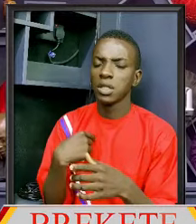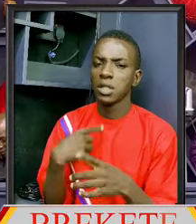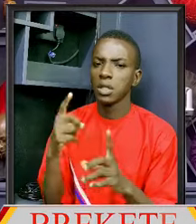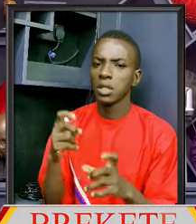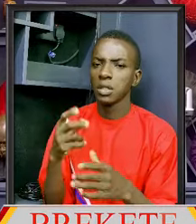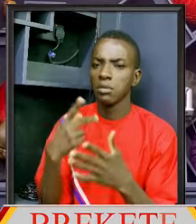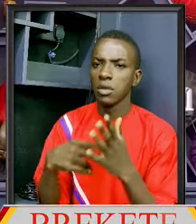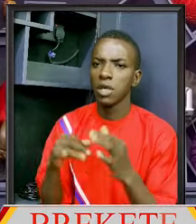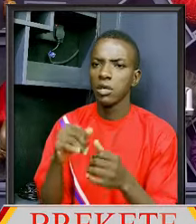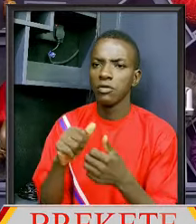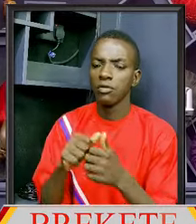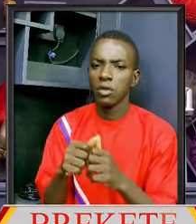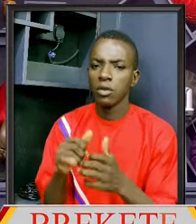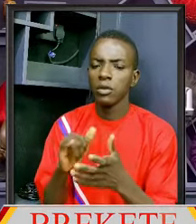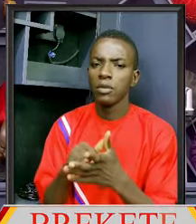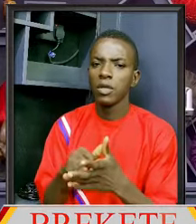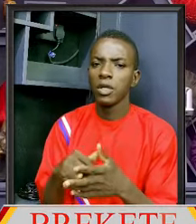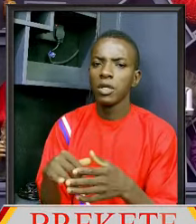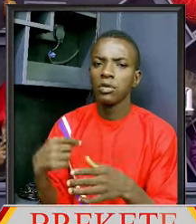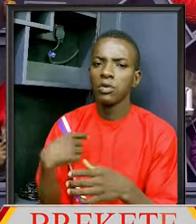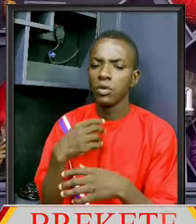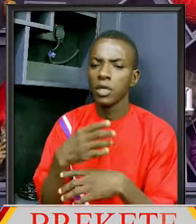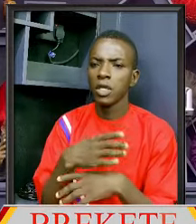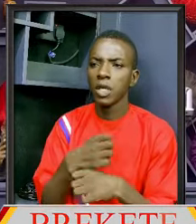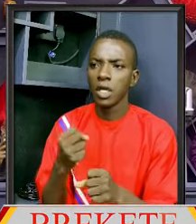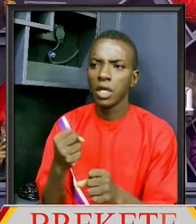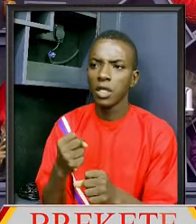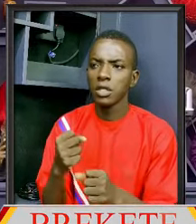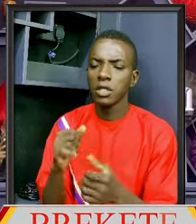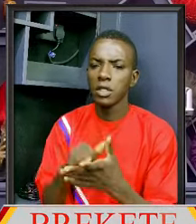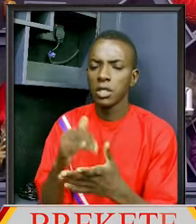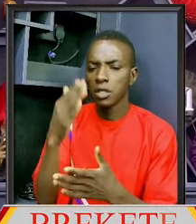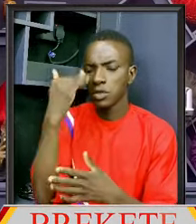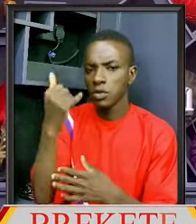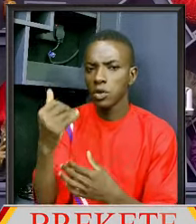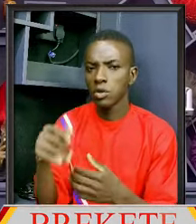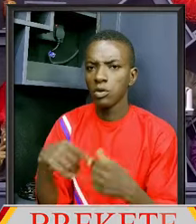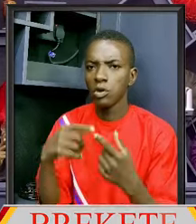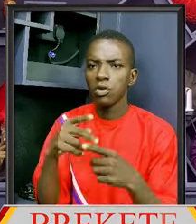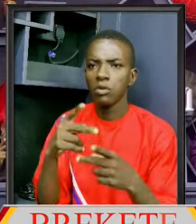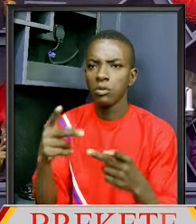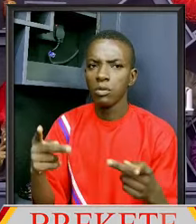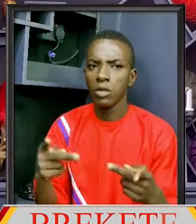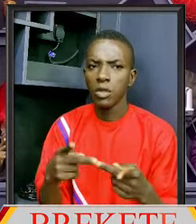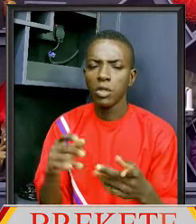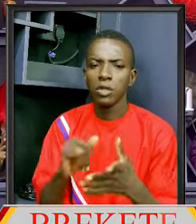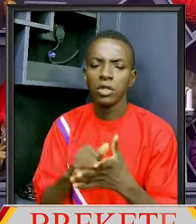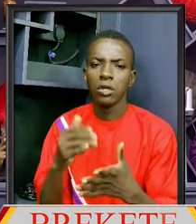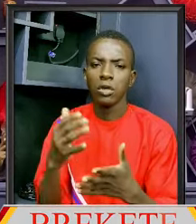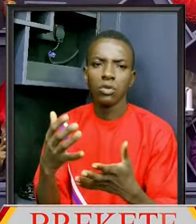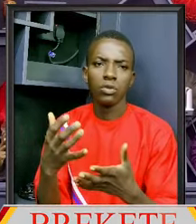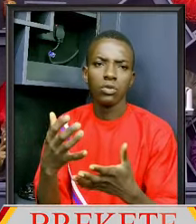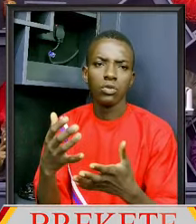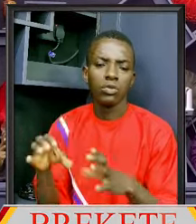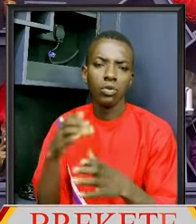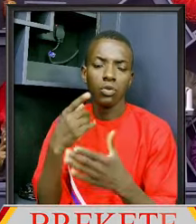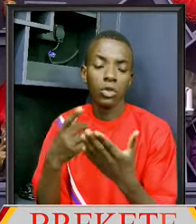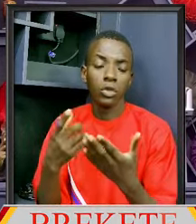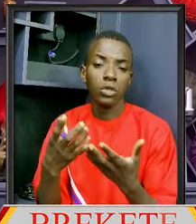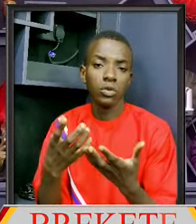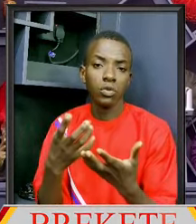now it be part of the problem where we they get. Now make us, we they won't go place, we go they do waiting, we won't make them